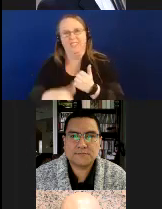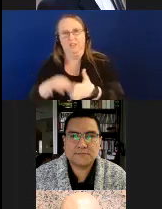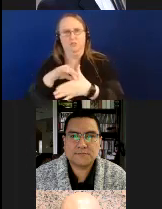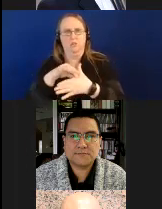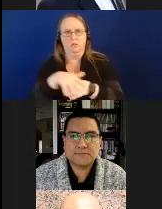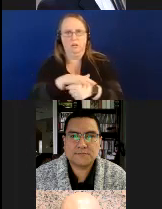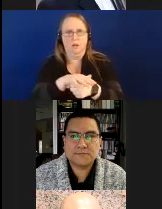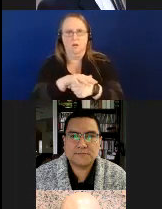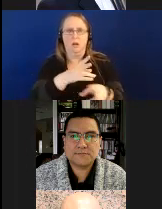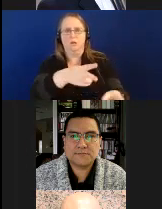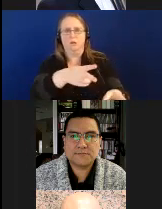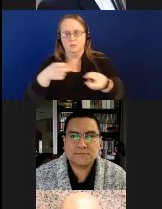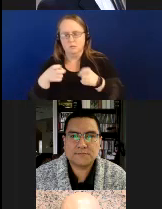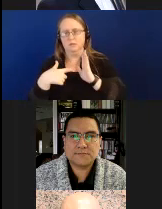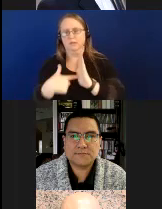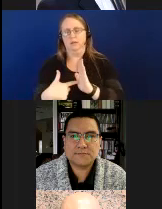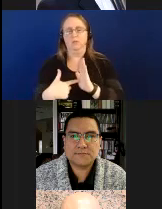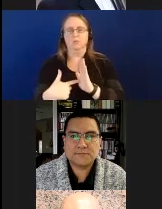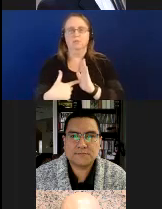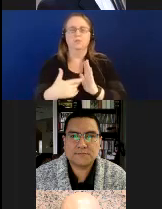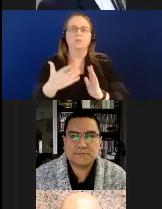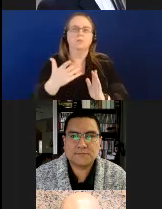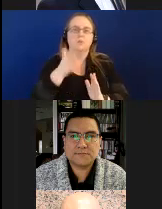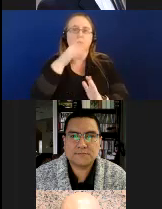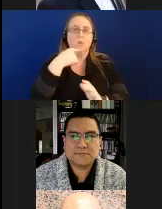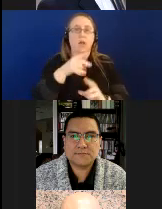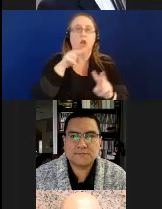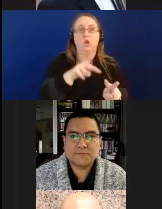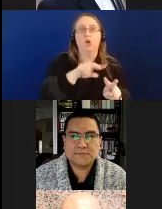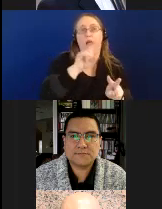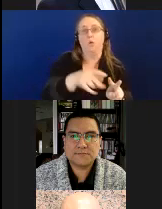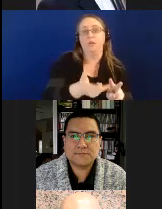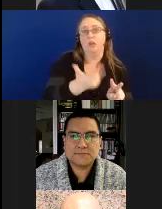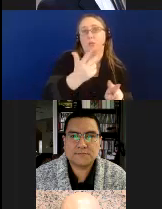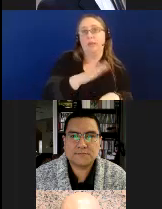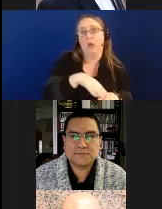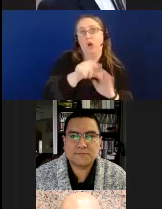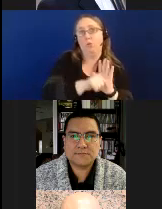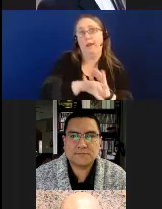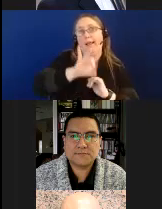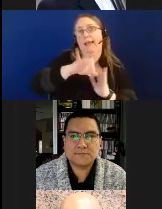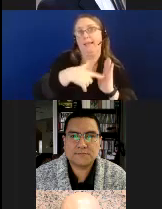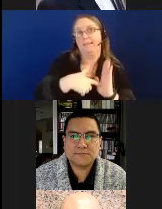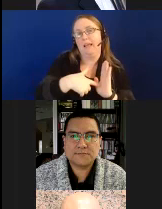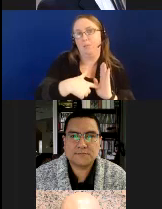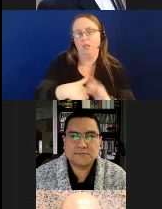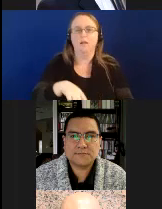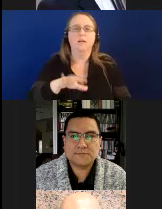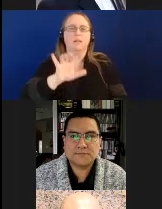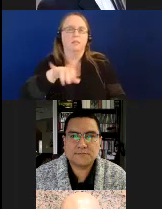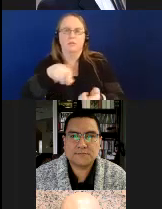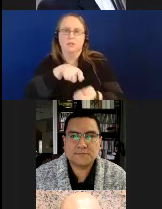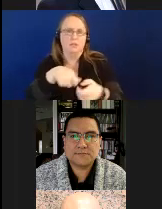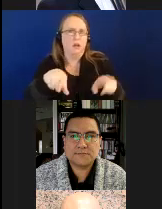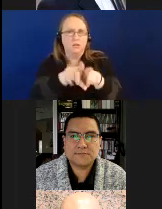pulls out examples from the sampler. So it'll actually tell you, look at question 3 on the grade 8 sampler. And this is the exact same question